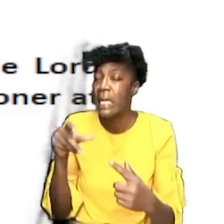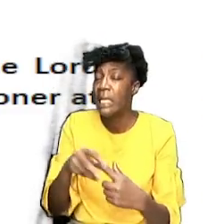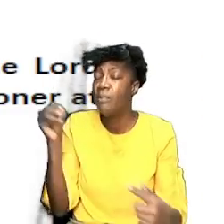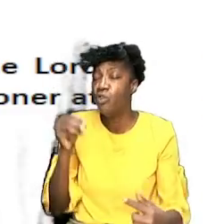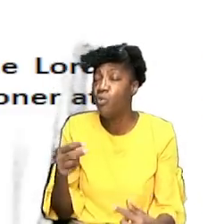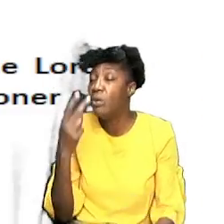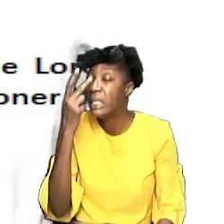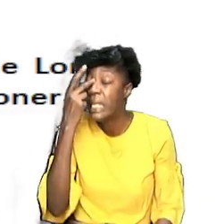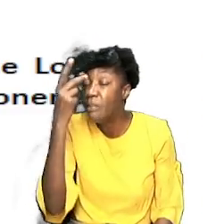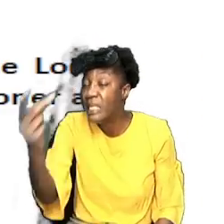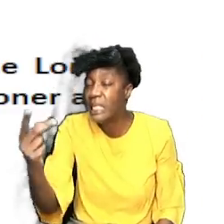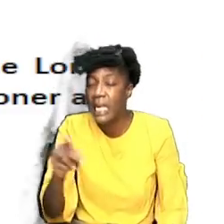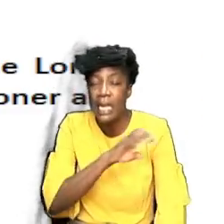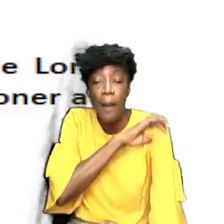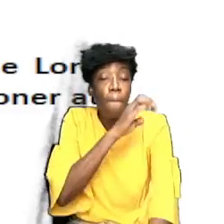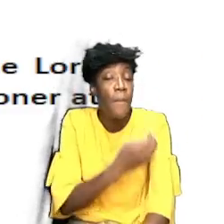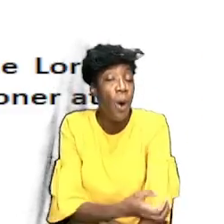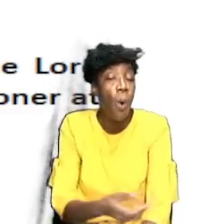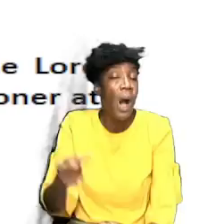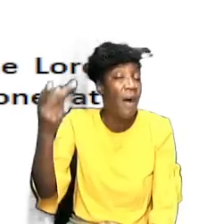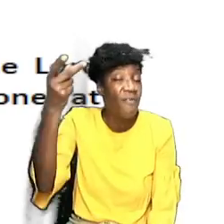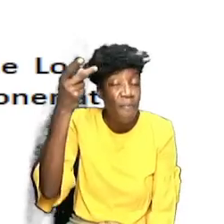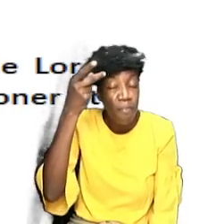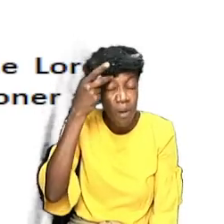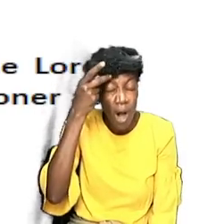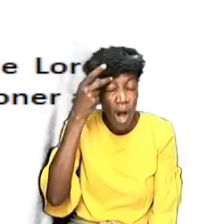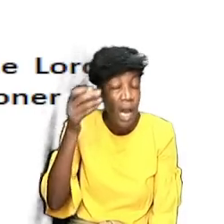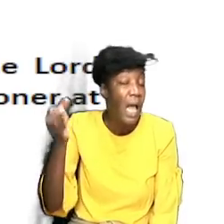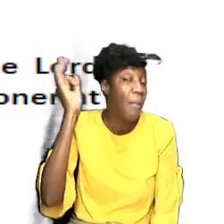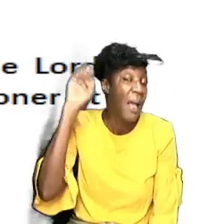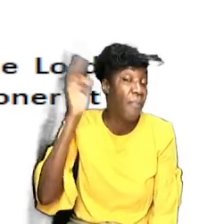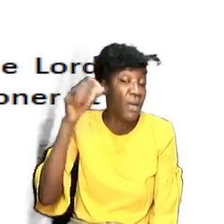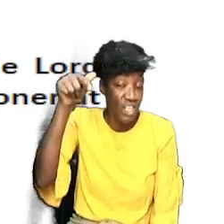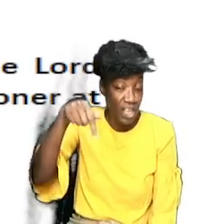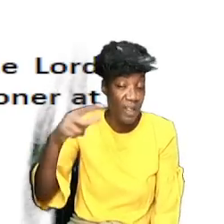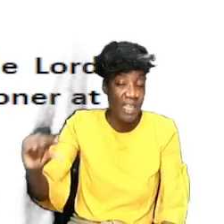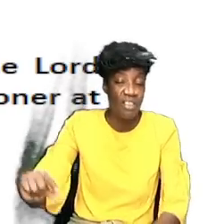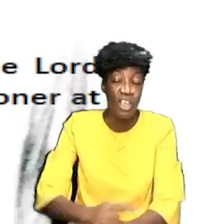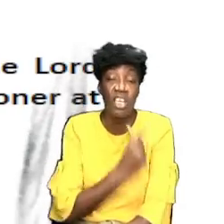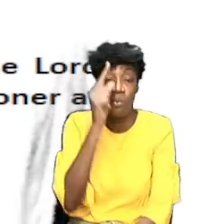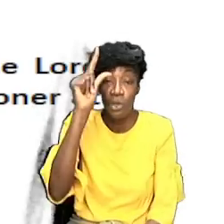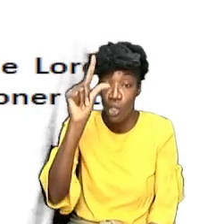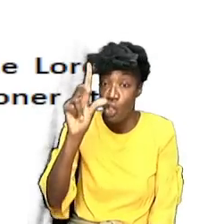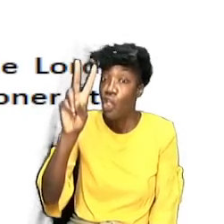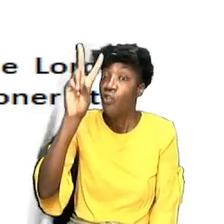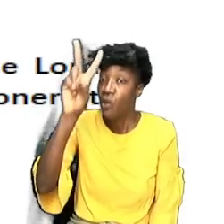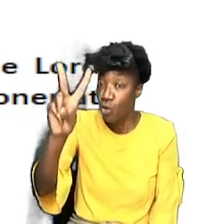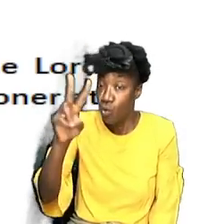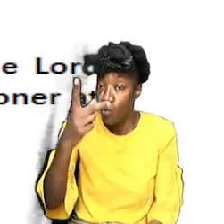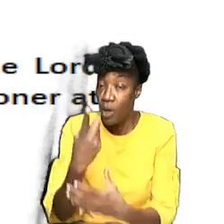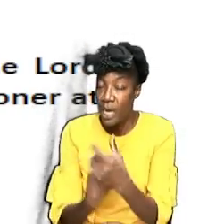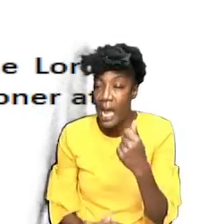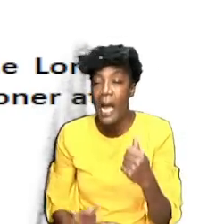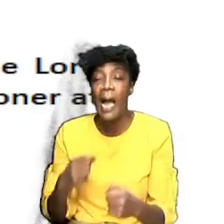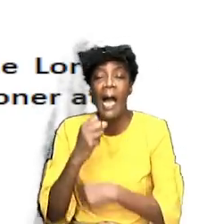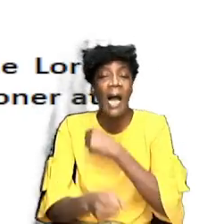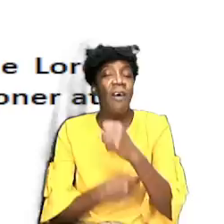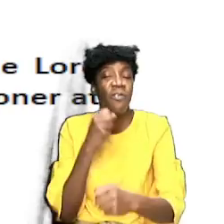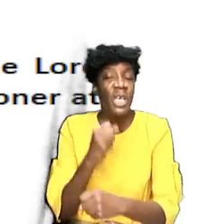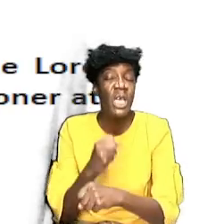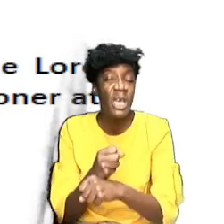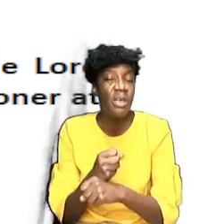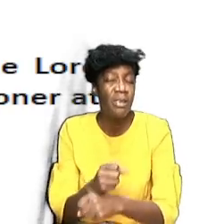power, the impact that Paul had by preaching this gospel for 2.5 years in the name of Jesus, and the